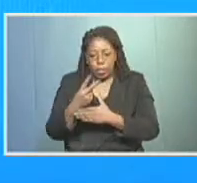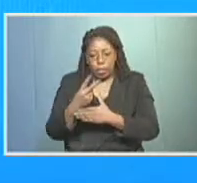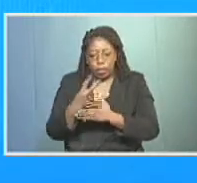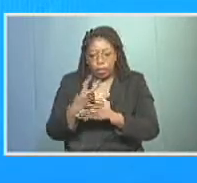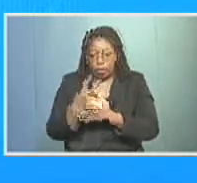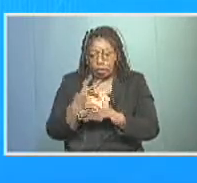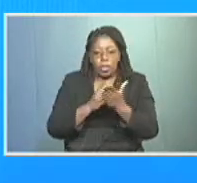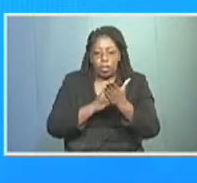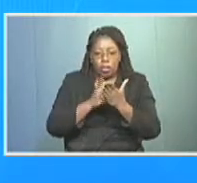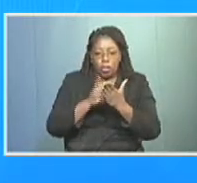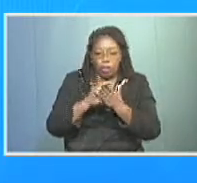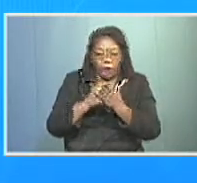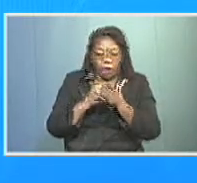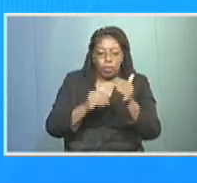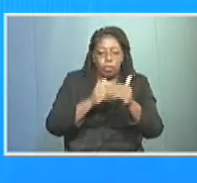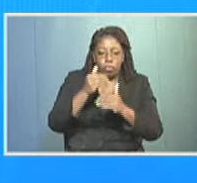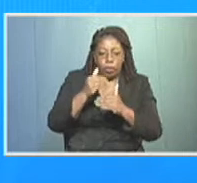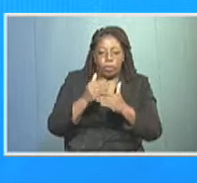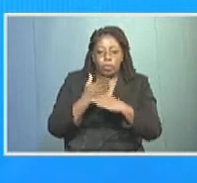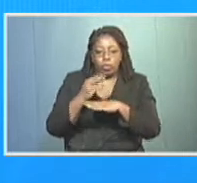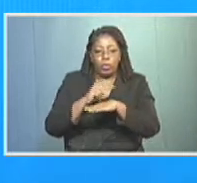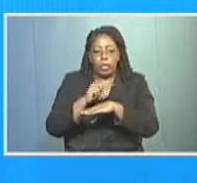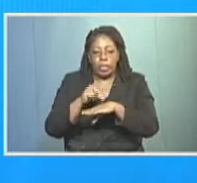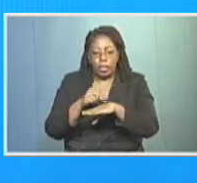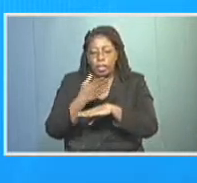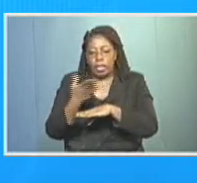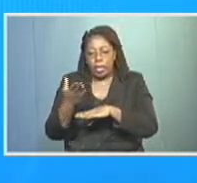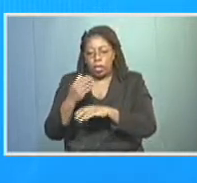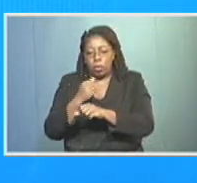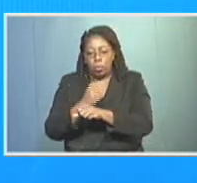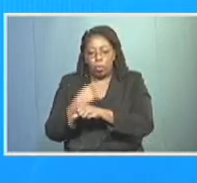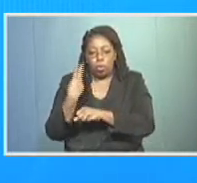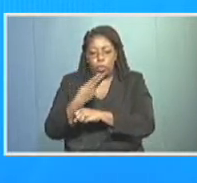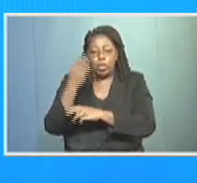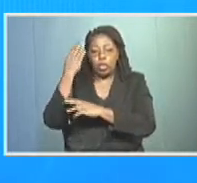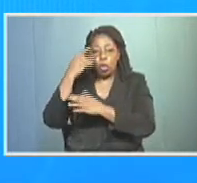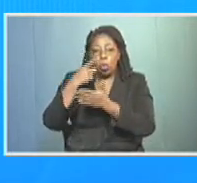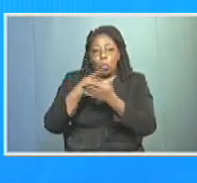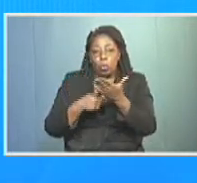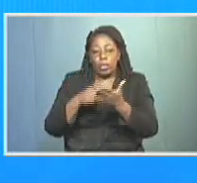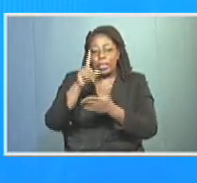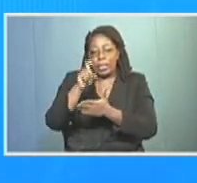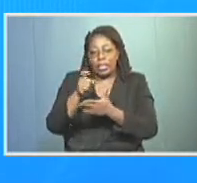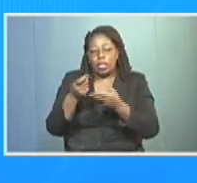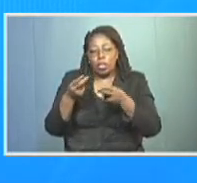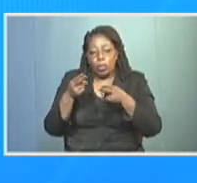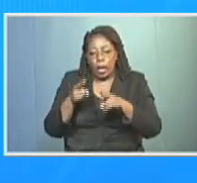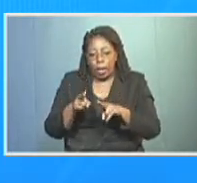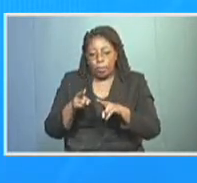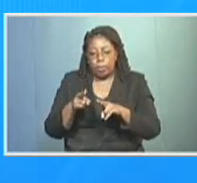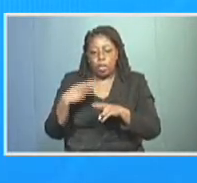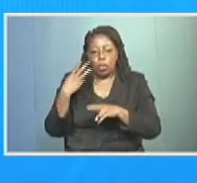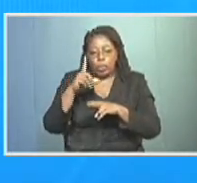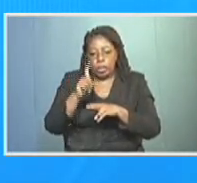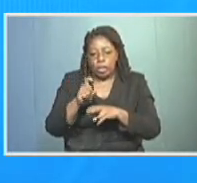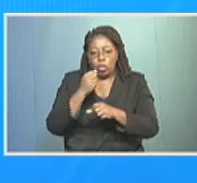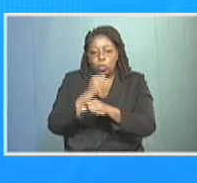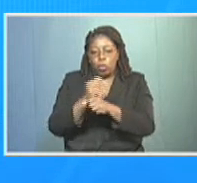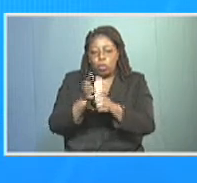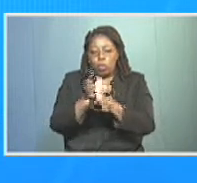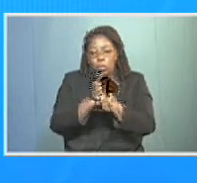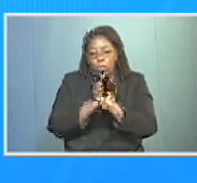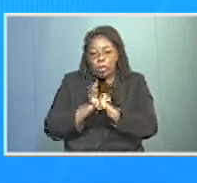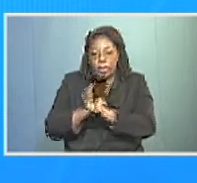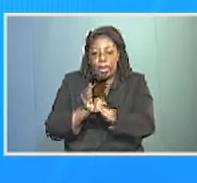and progressive nations. They work. We know what needs to happen. We need to work together and